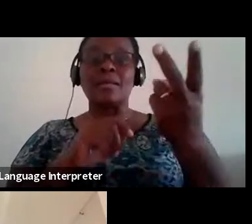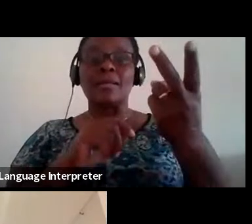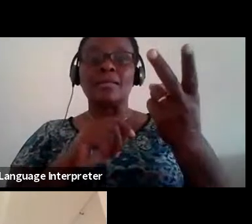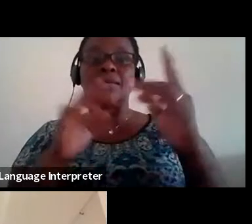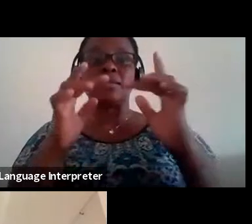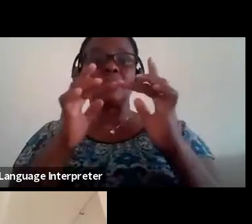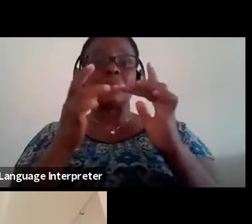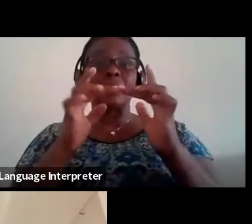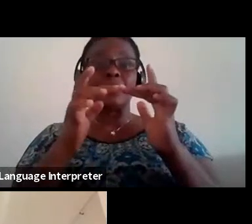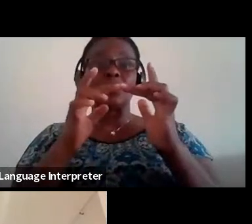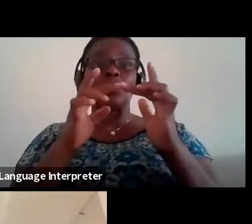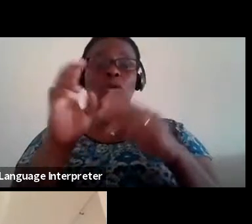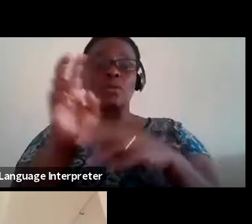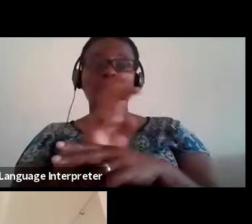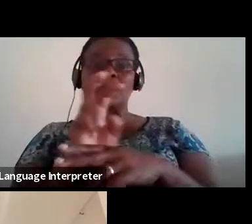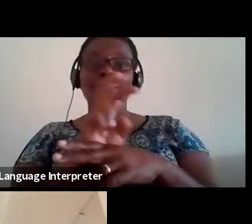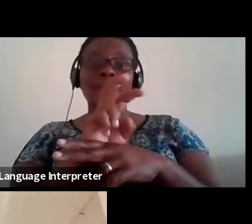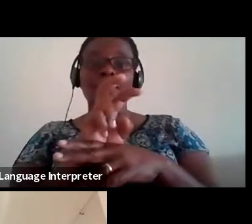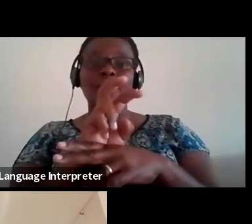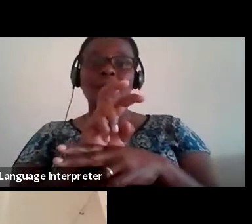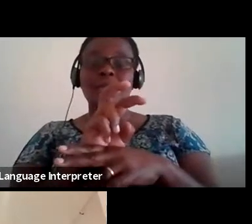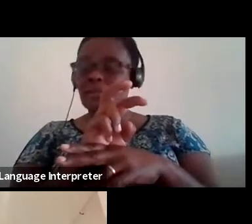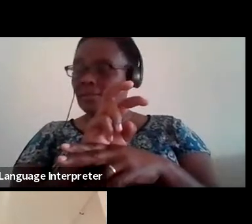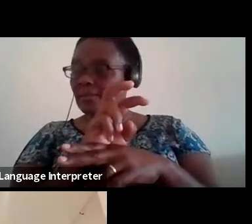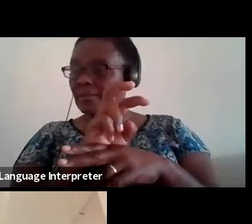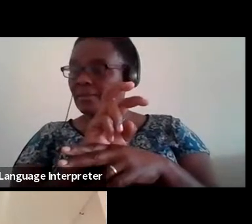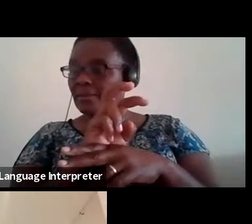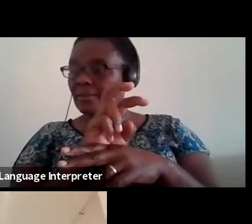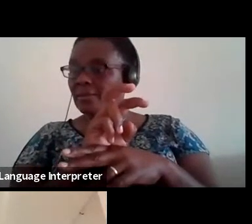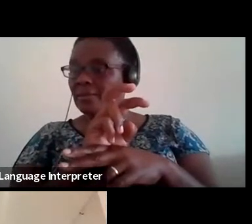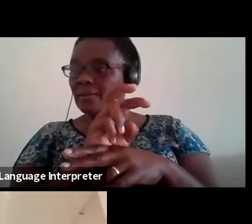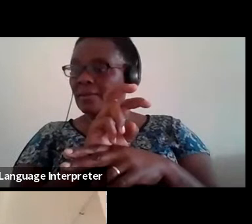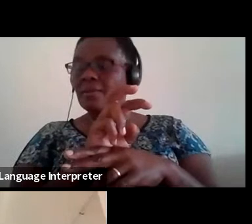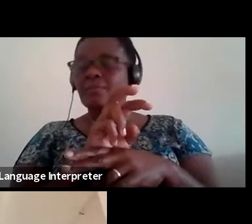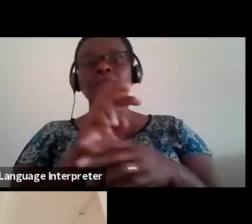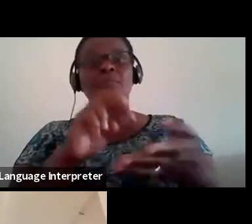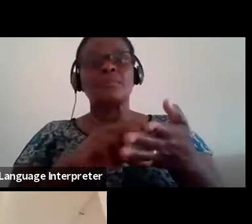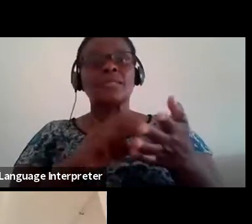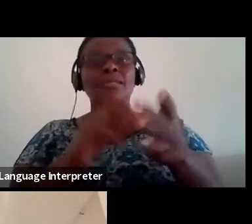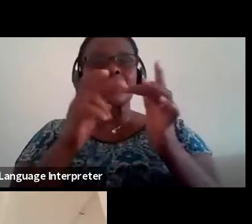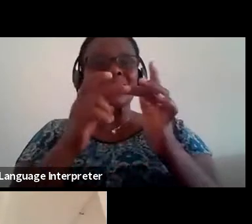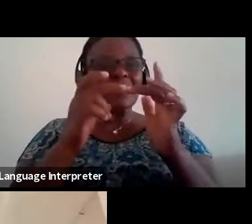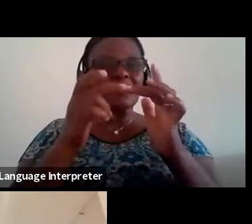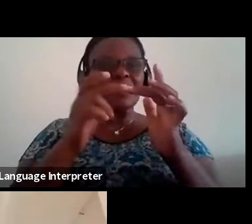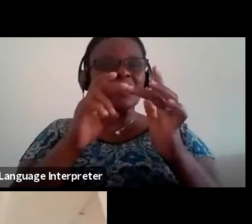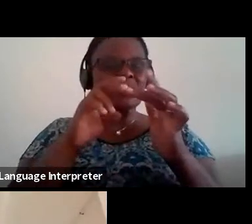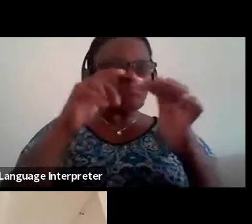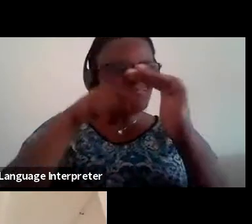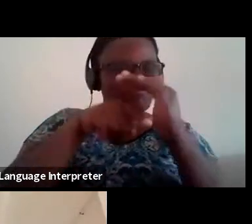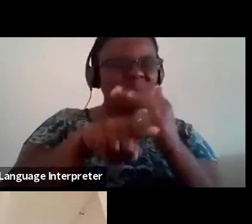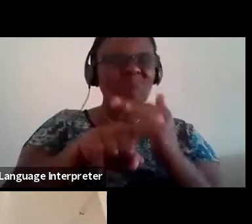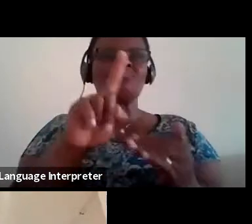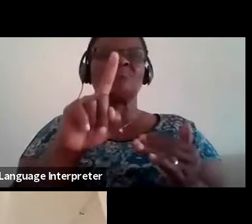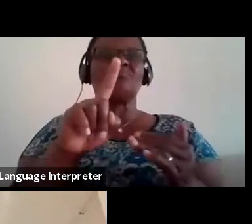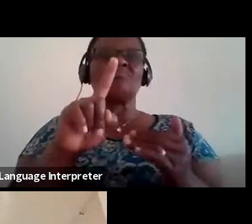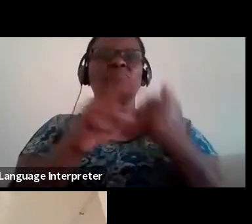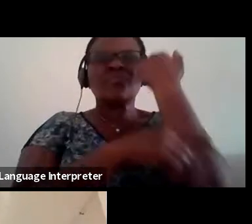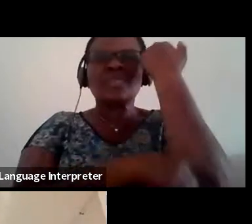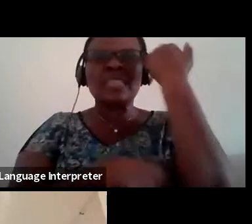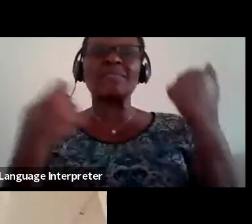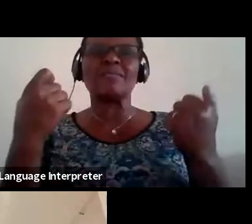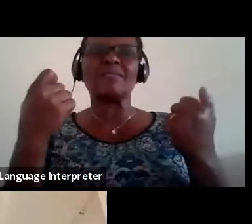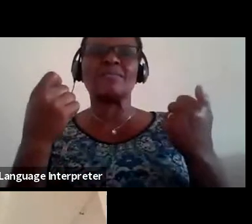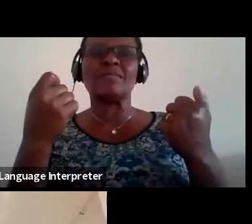takes some of the forms that have been mentioned, hacking of emails. There have been several attempts to hack